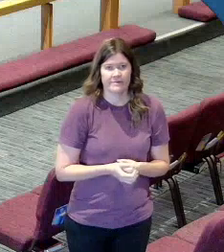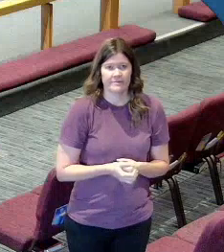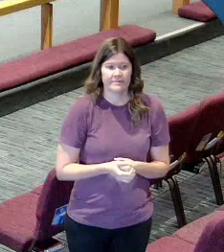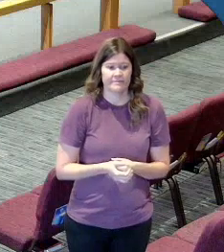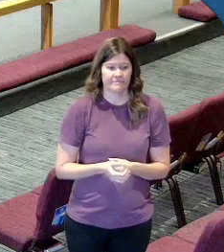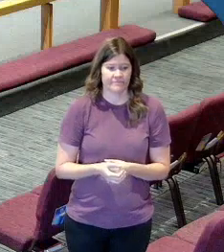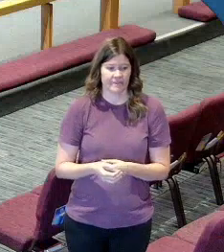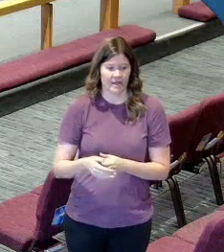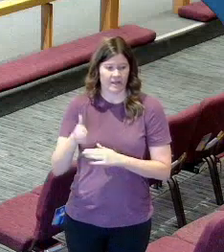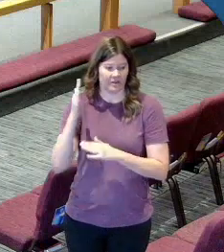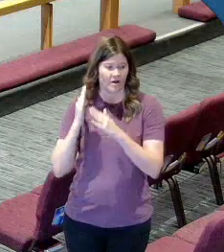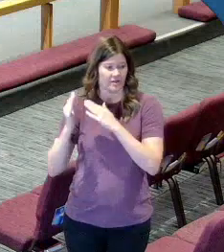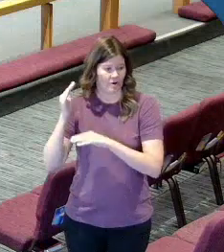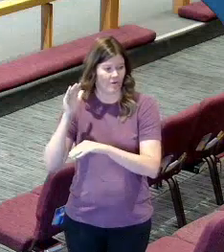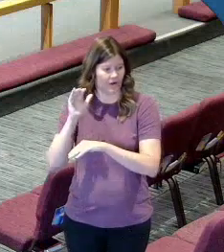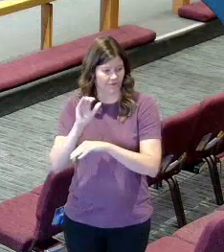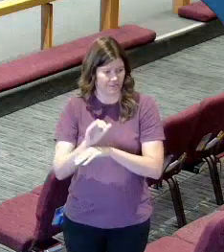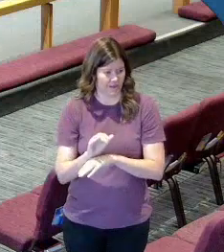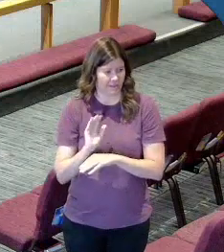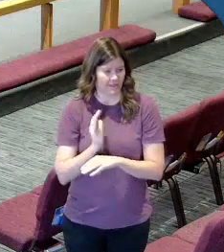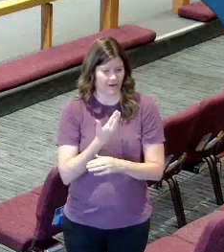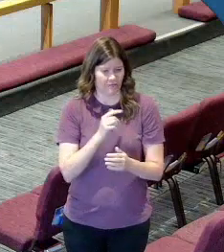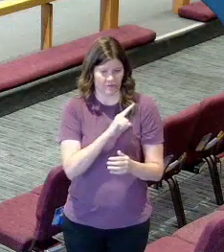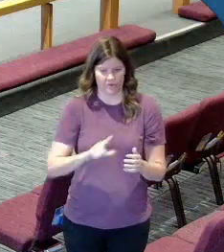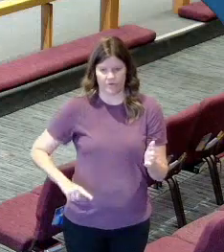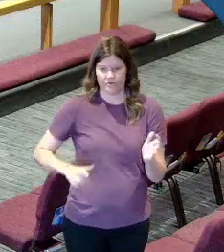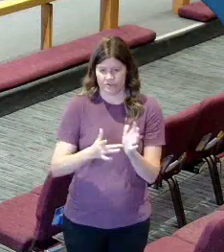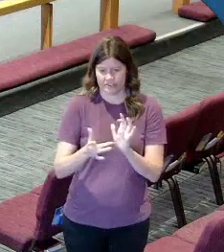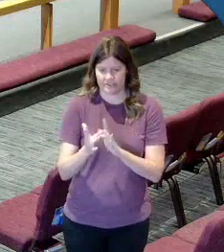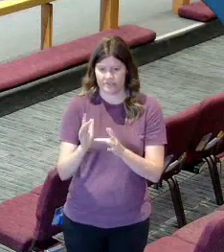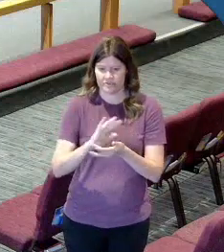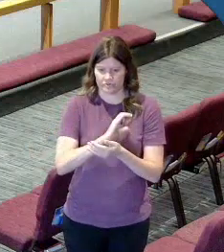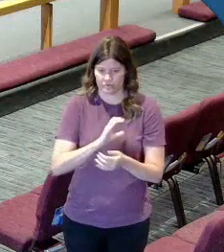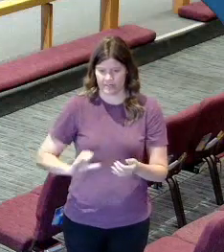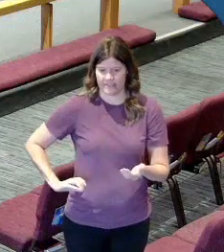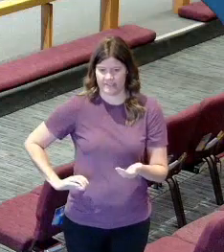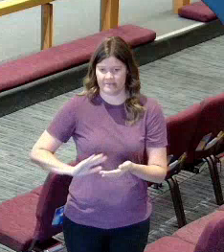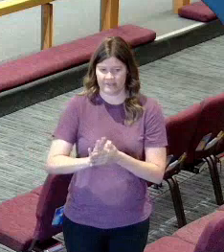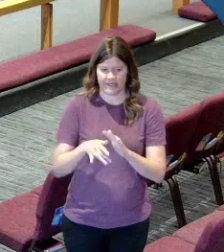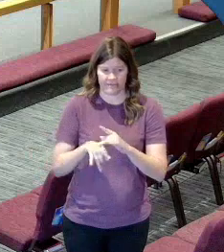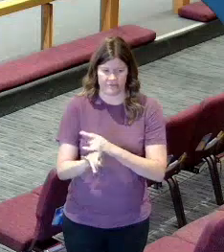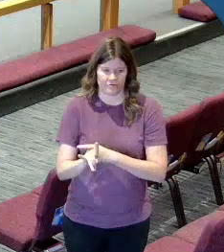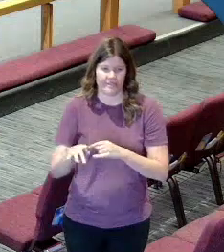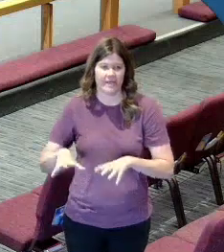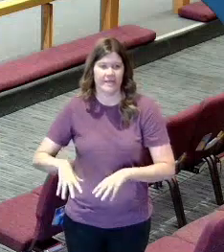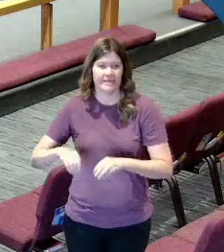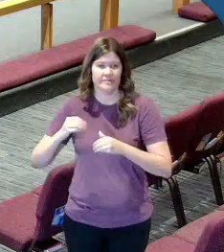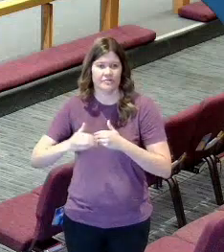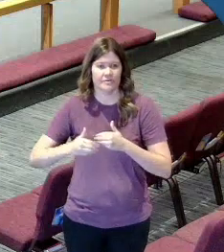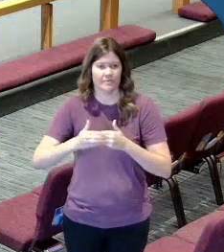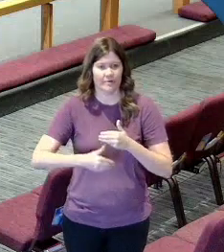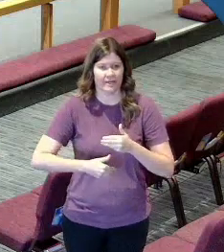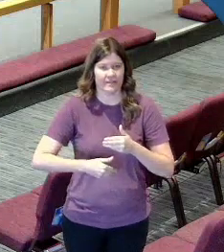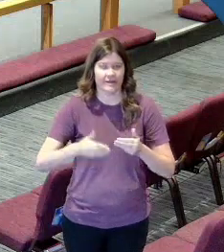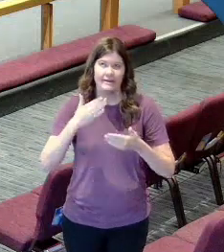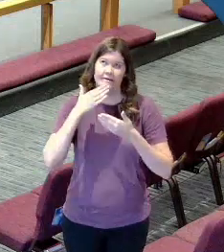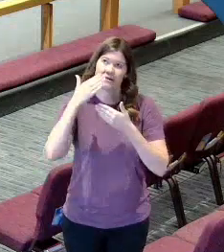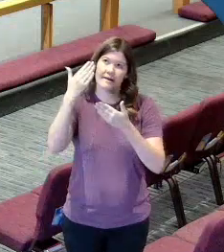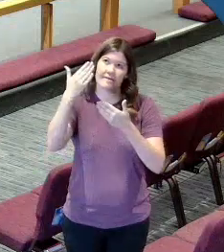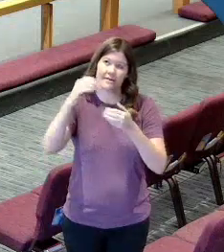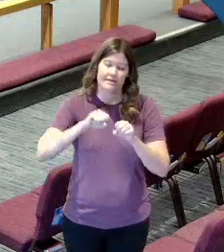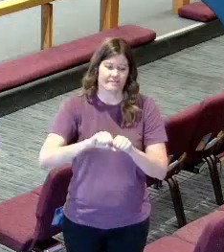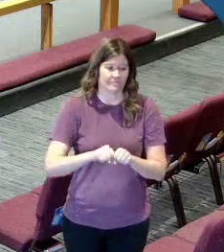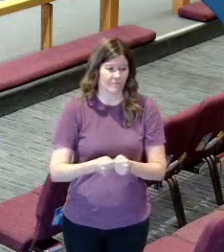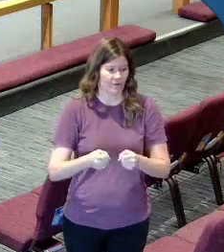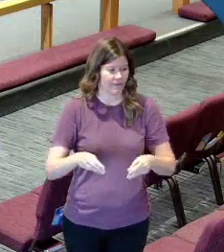Our Lord Jesus Christ, on the night that he was betrayed, took bread. When he had given thanks, he broke it, and he gave